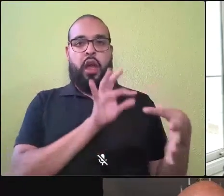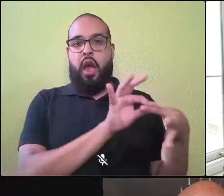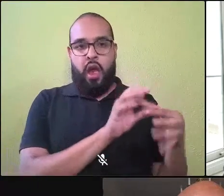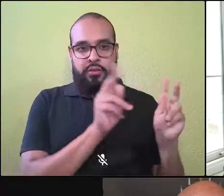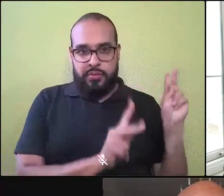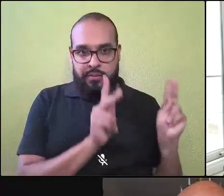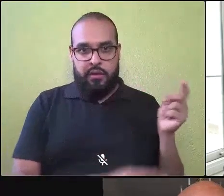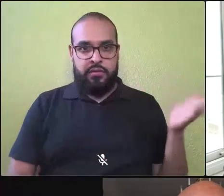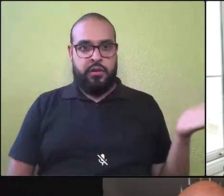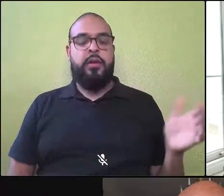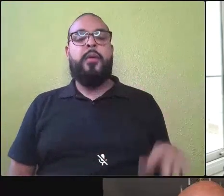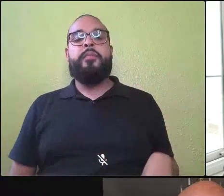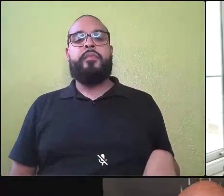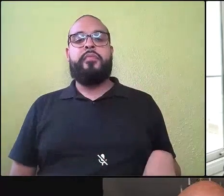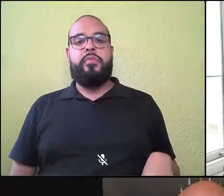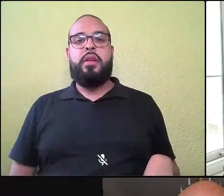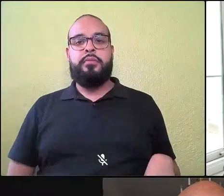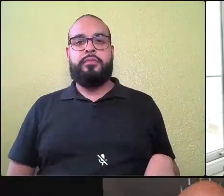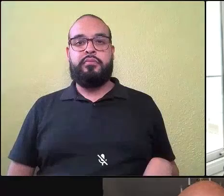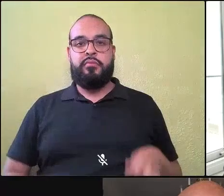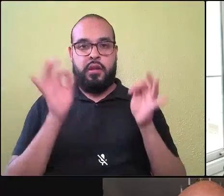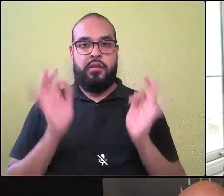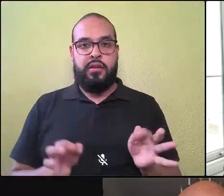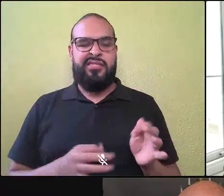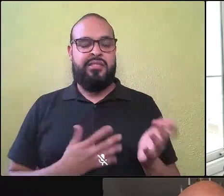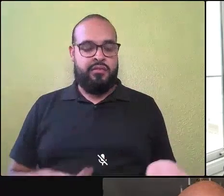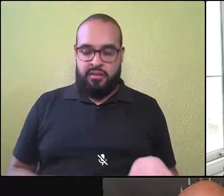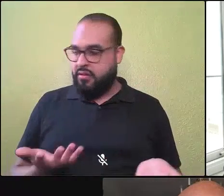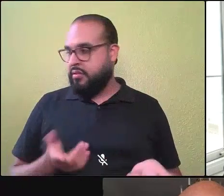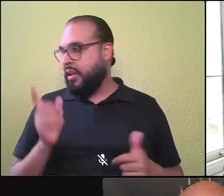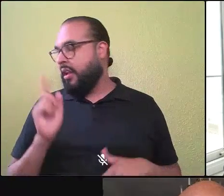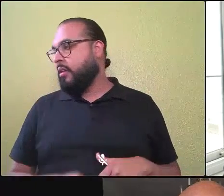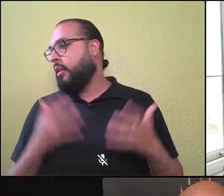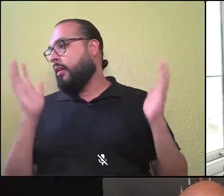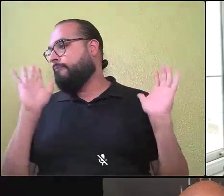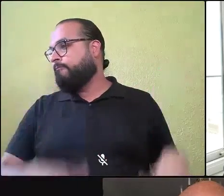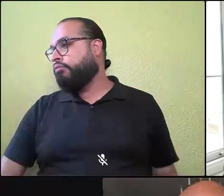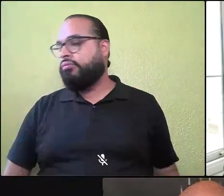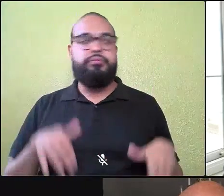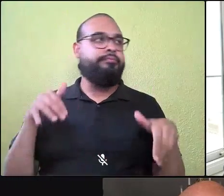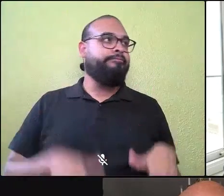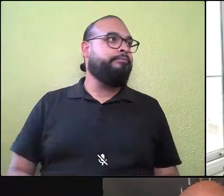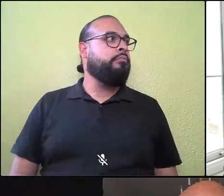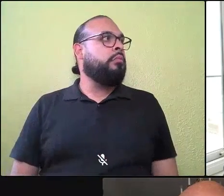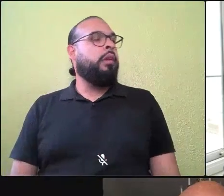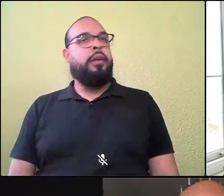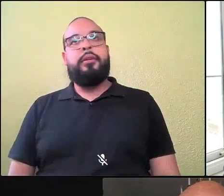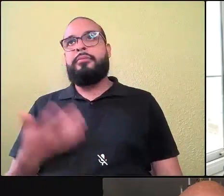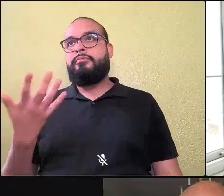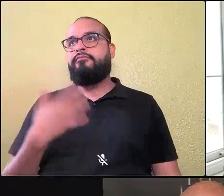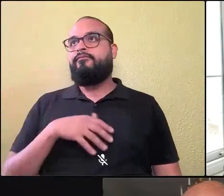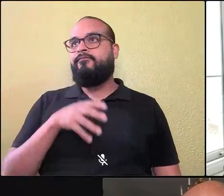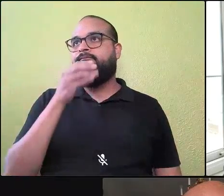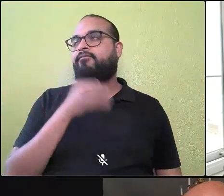And so ultimately decided that I needed to either like shut up or go home, decided not to go home, and started to create and